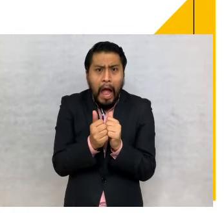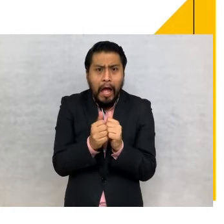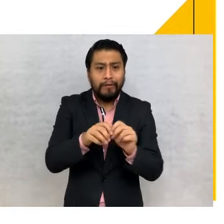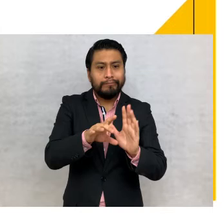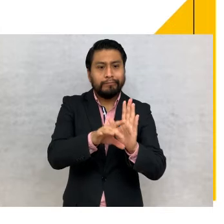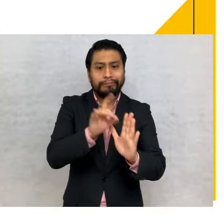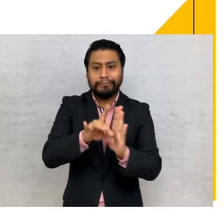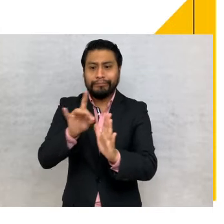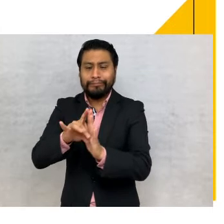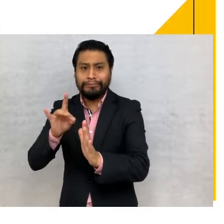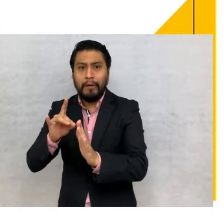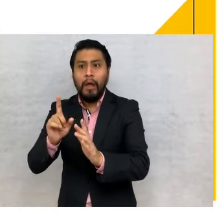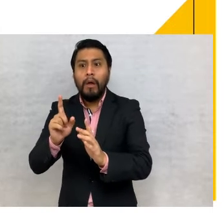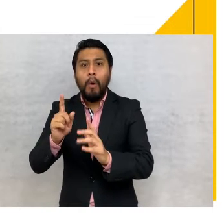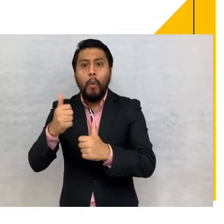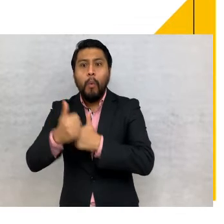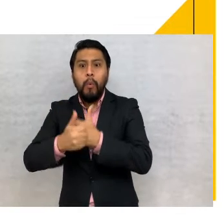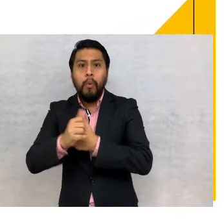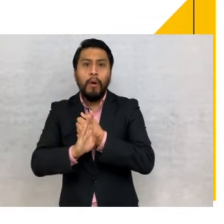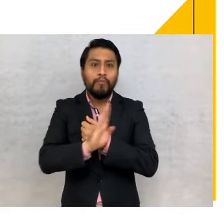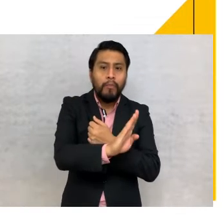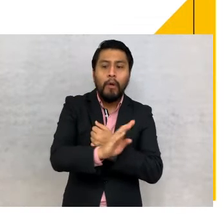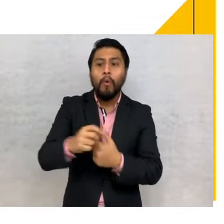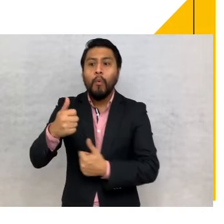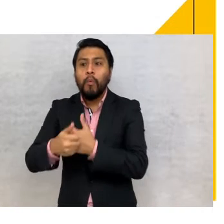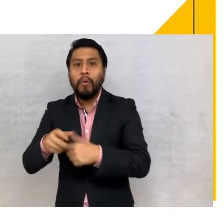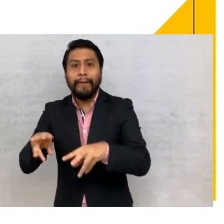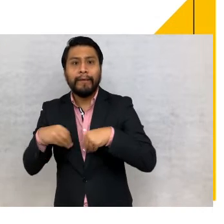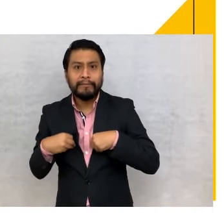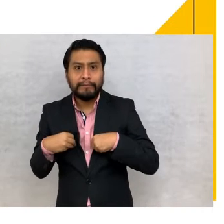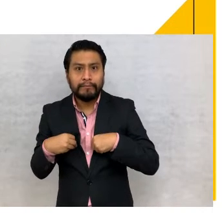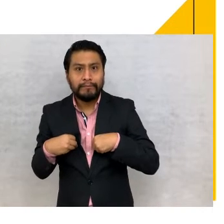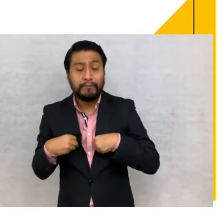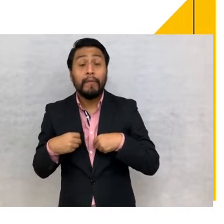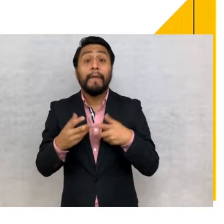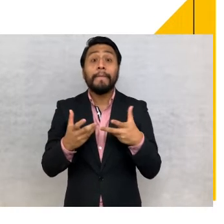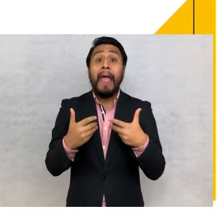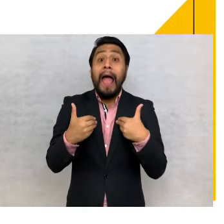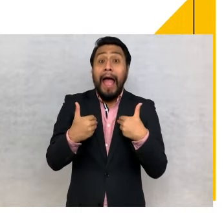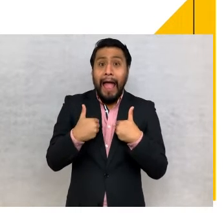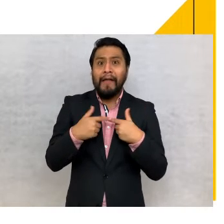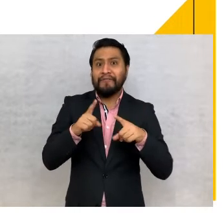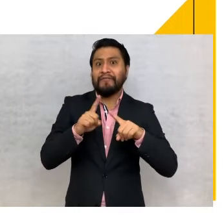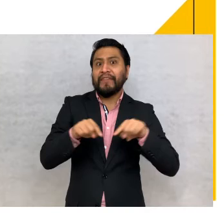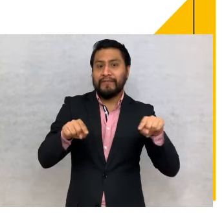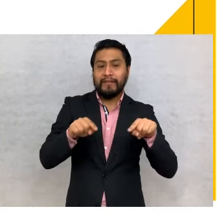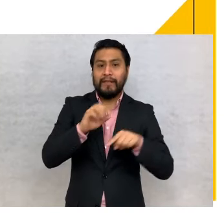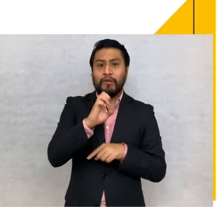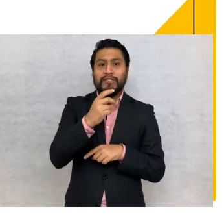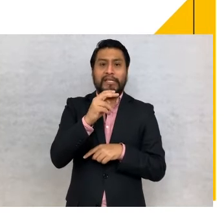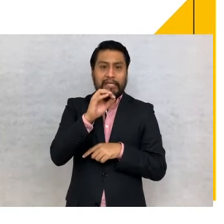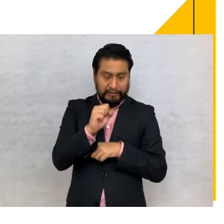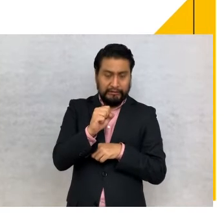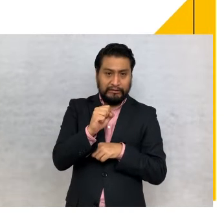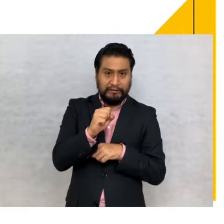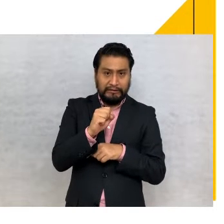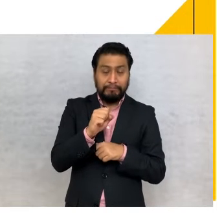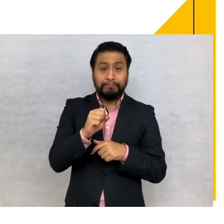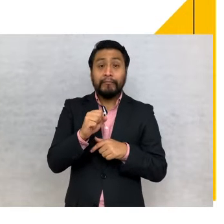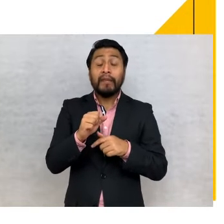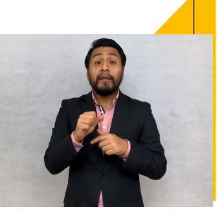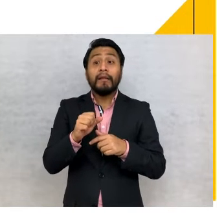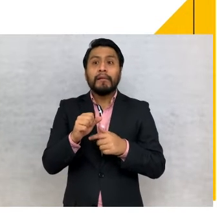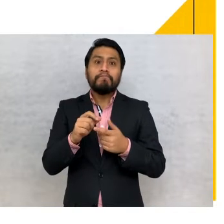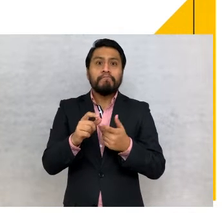Here we reiterate there are clear differences between the two eugenic tendencies, even though for